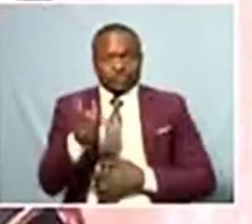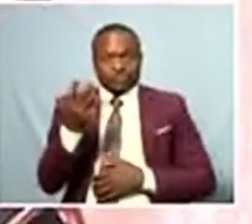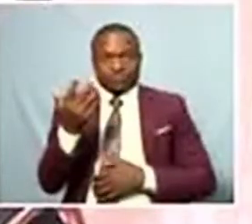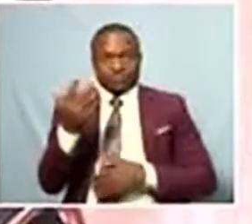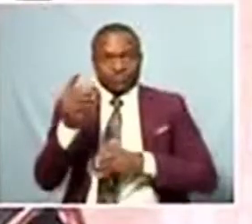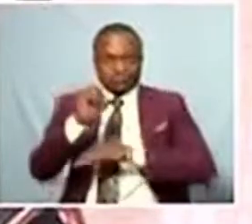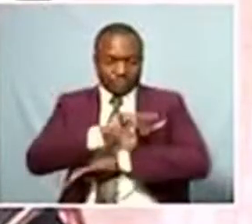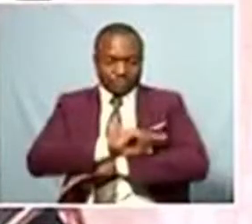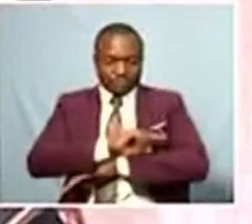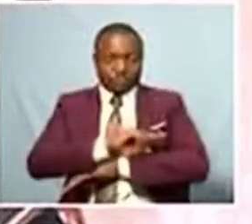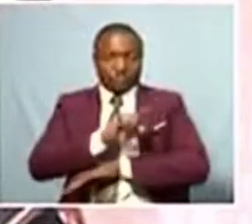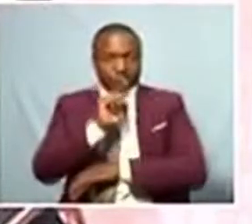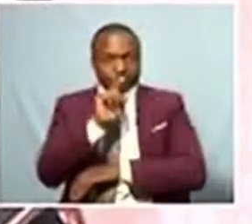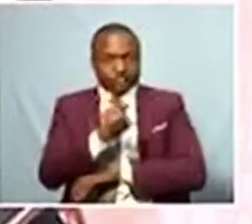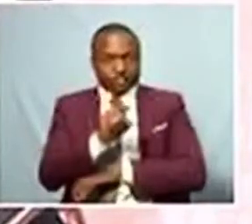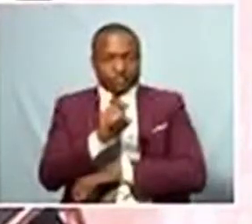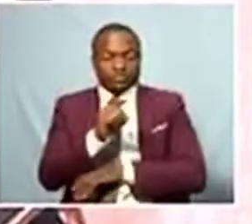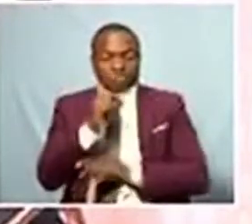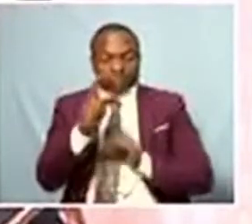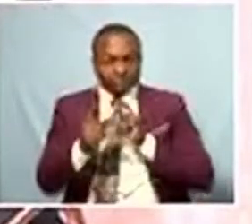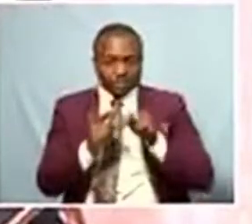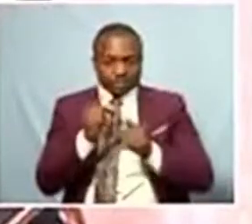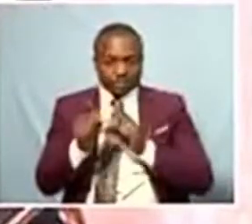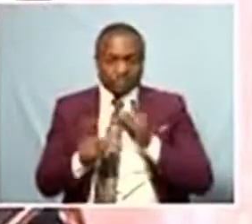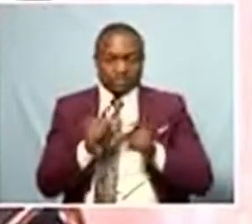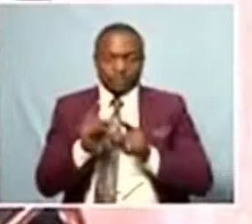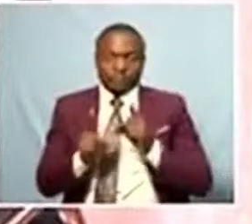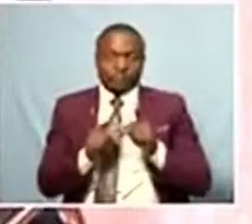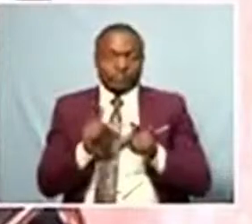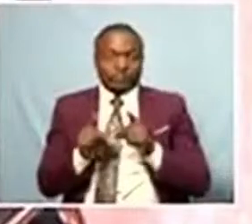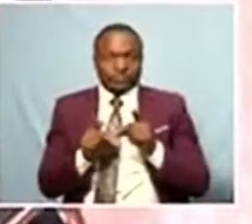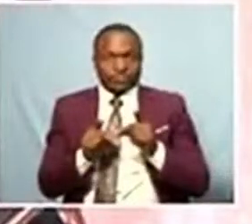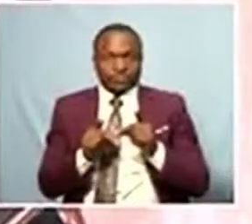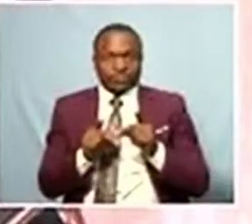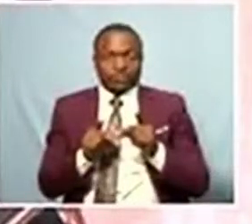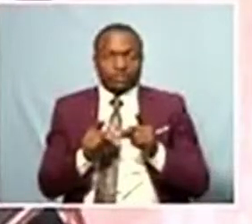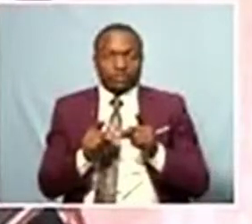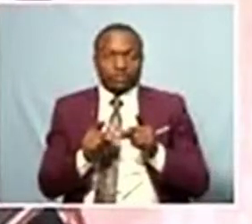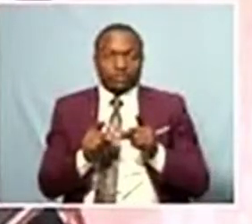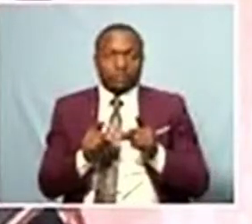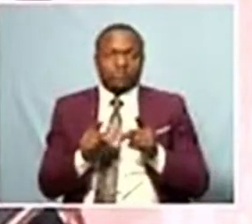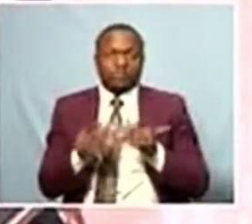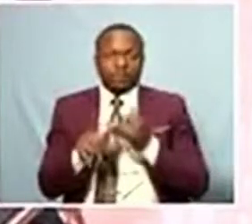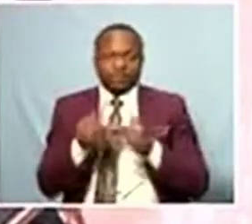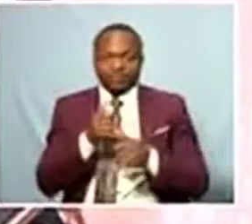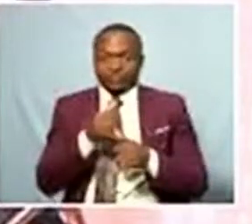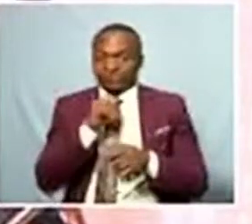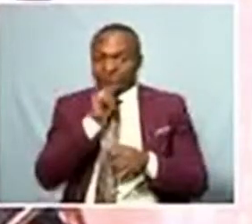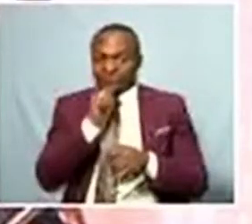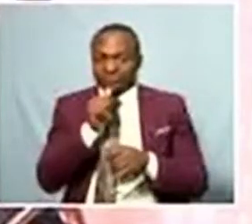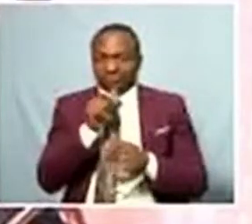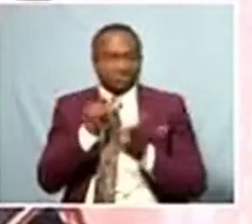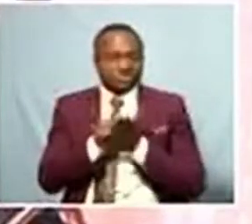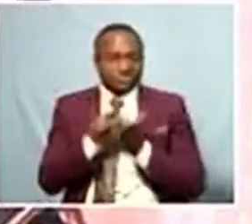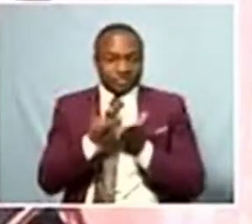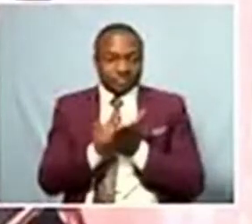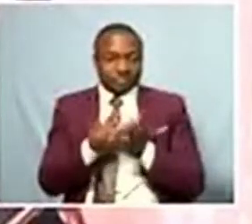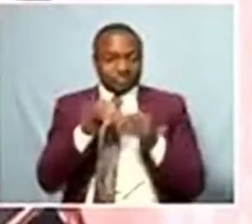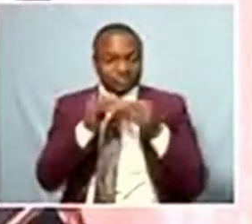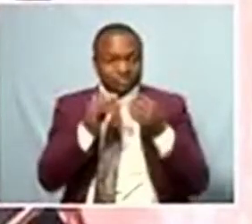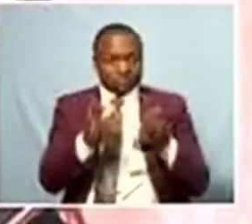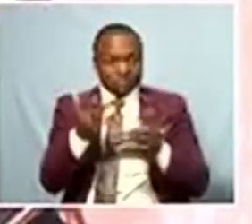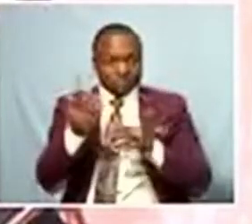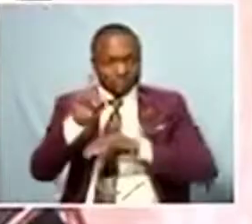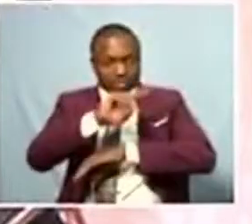days. That one is processed in Pretoria. It's no longer done in Lusaka. So again, they give 15 days because